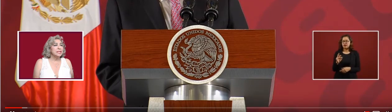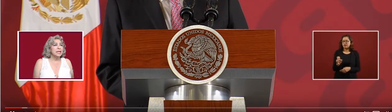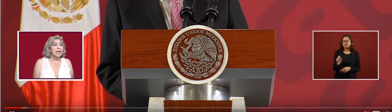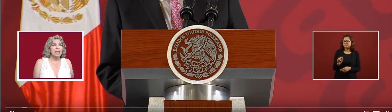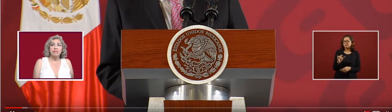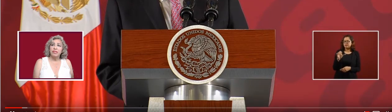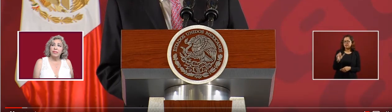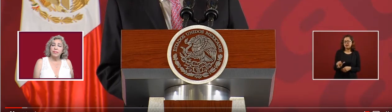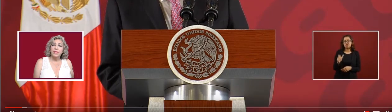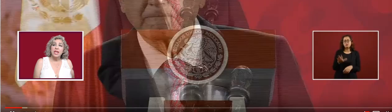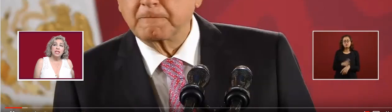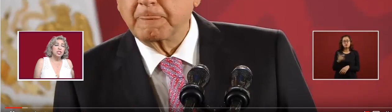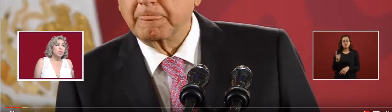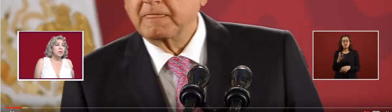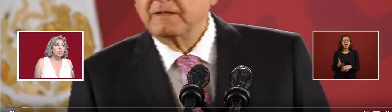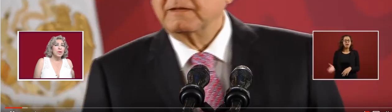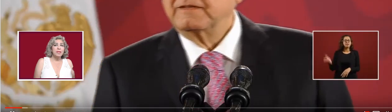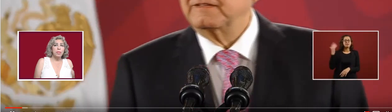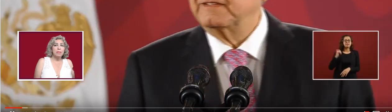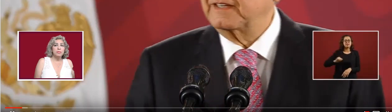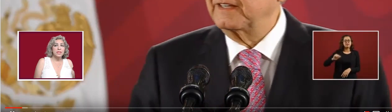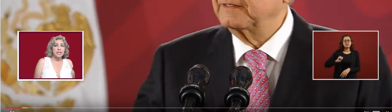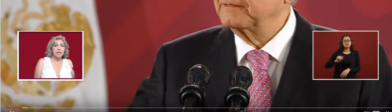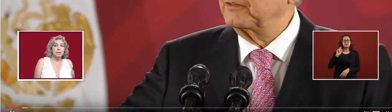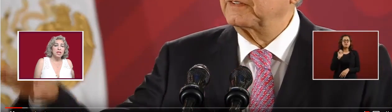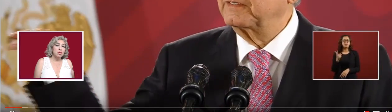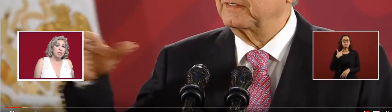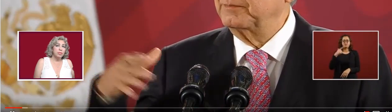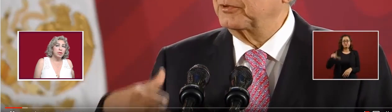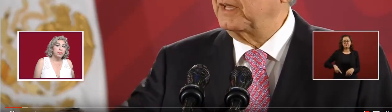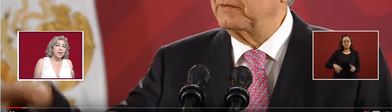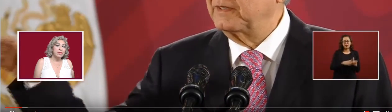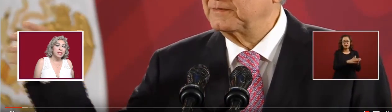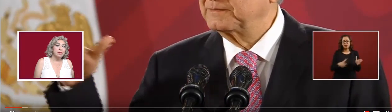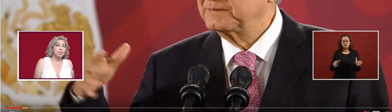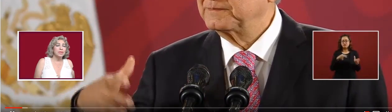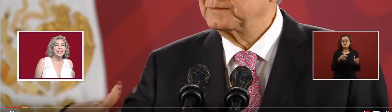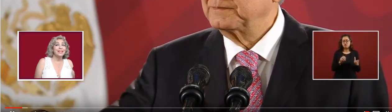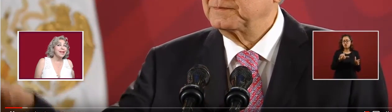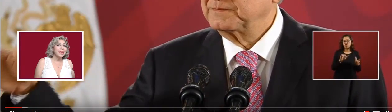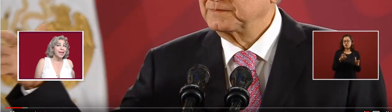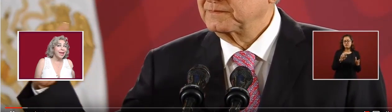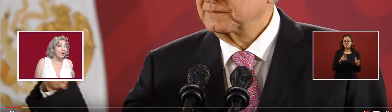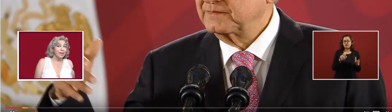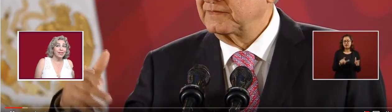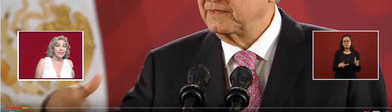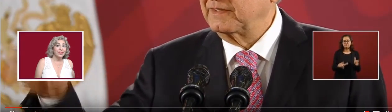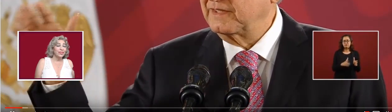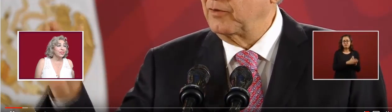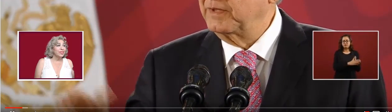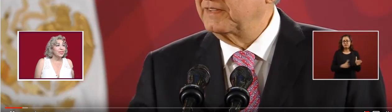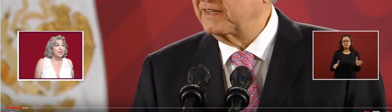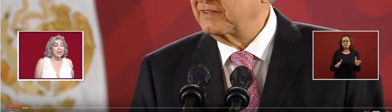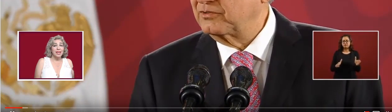expenses and life so what one of the problems in the neoliberal period was that they didn't care